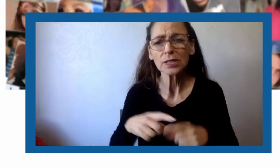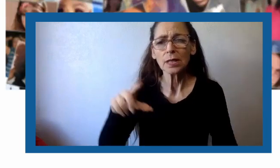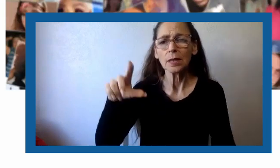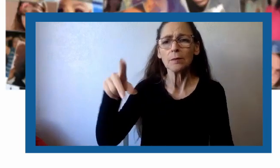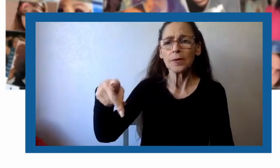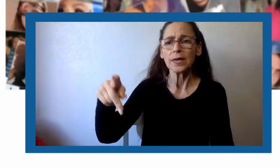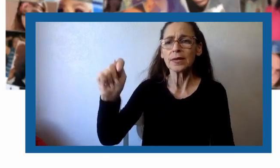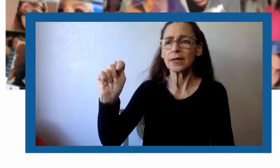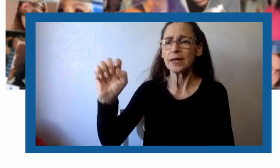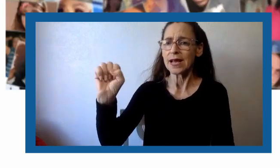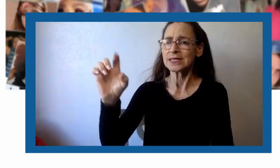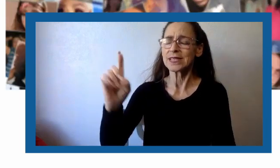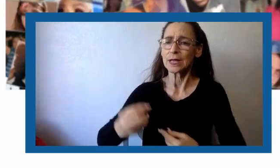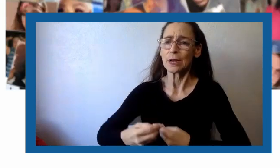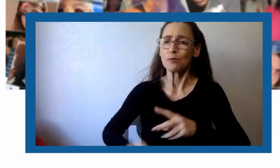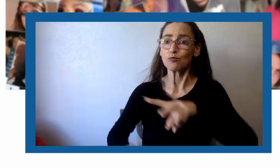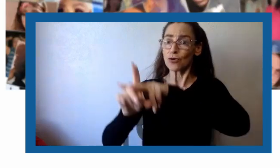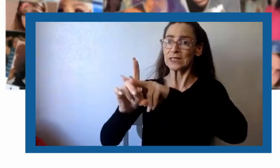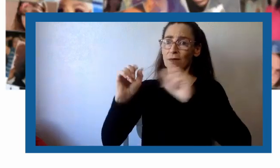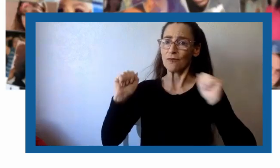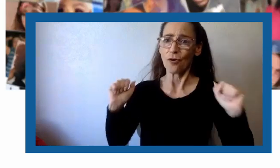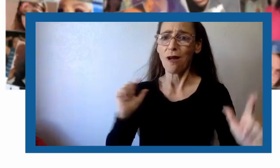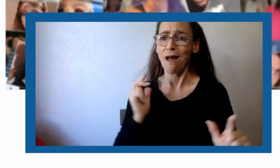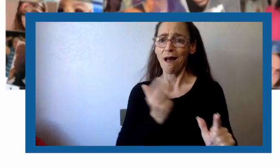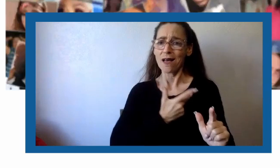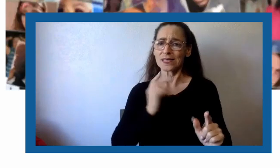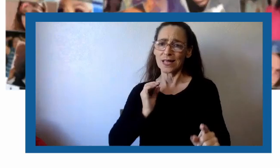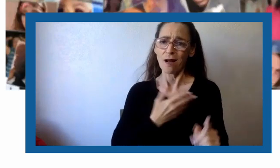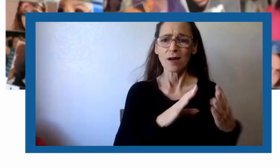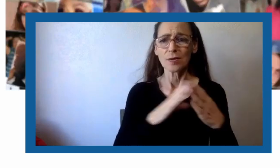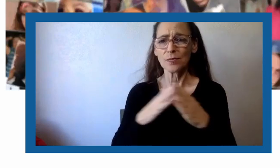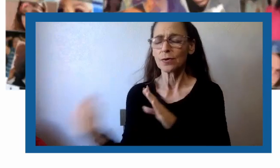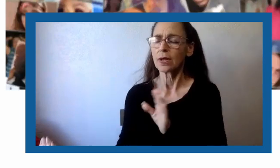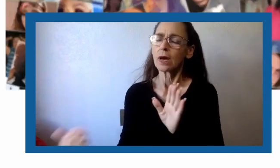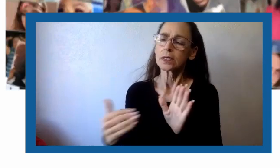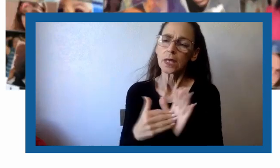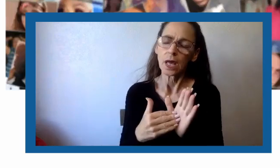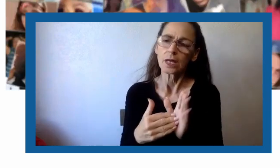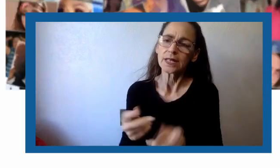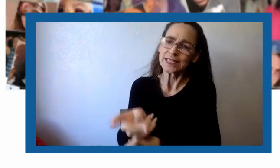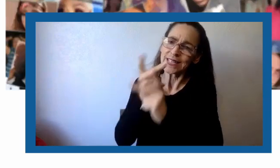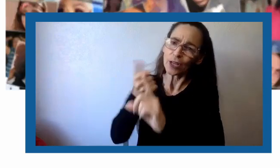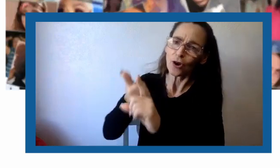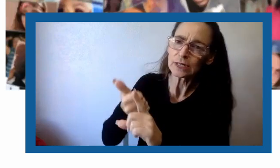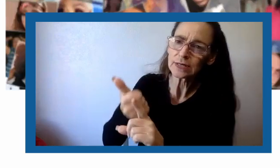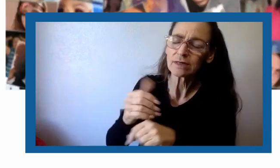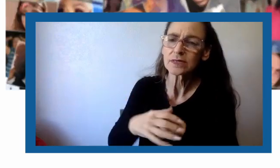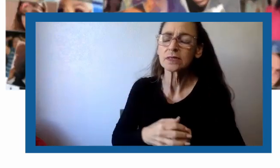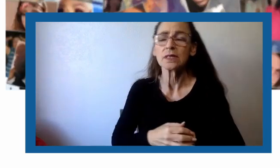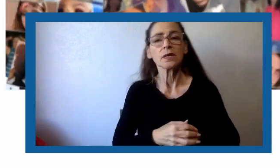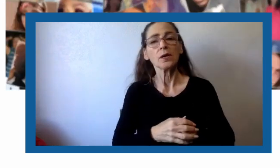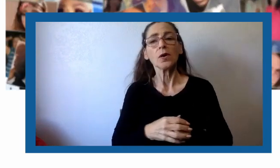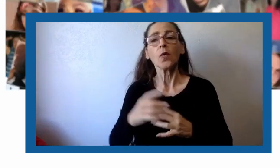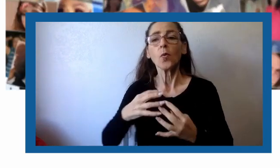PTSD that this does bring up for us and for our community. Again, take care of yourselves. We will linger